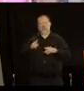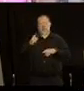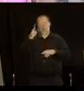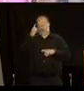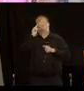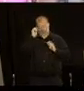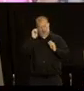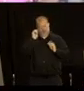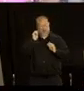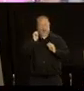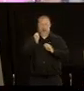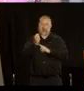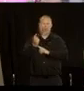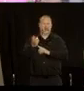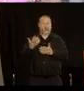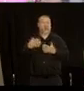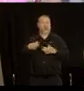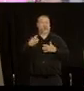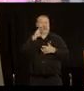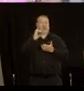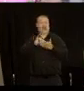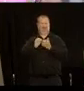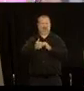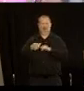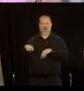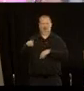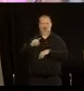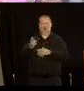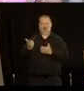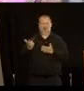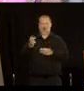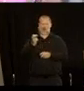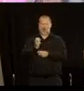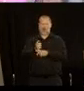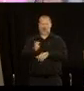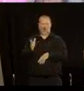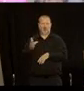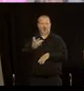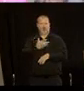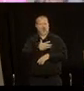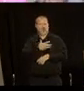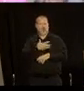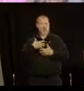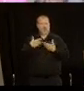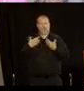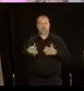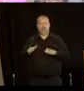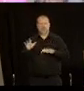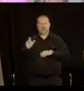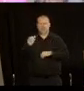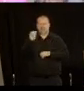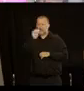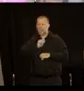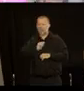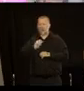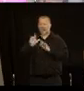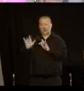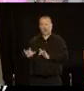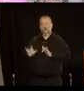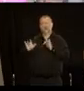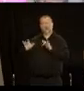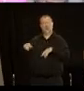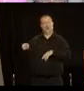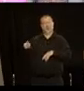mind-blowing to think about how much heart, how much grace, how much patience,